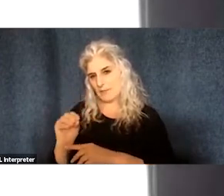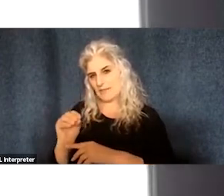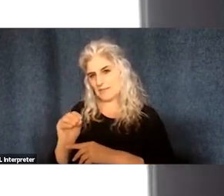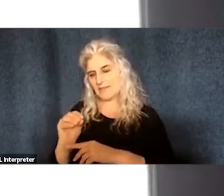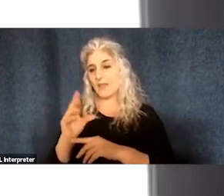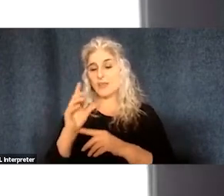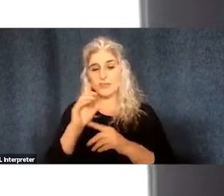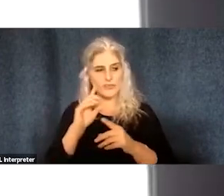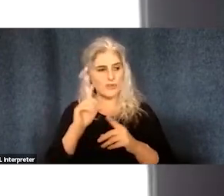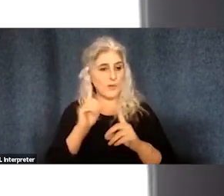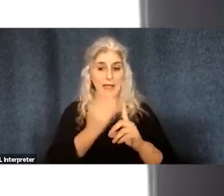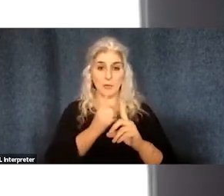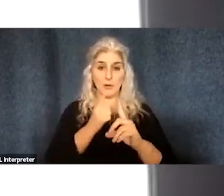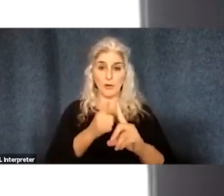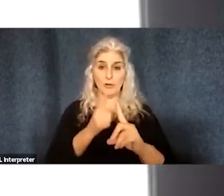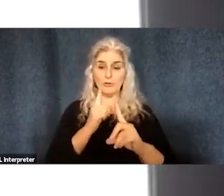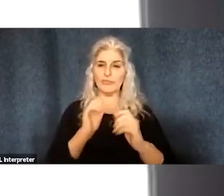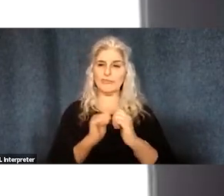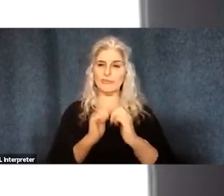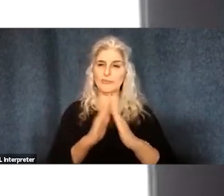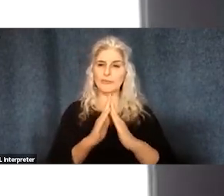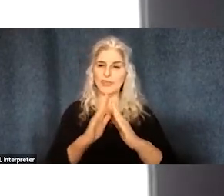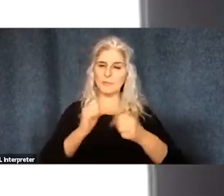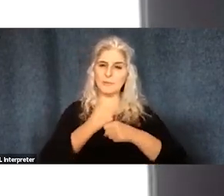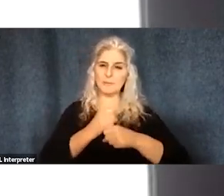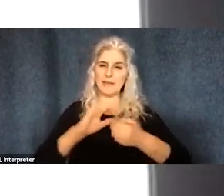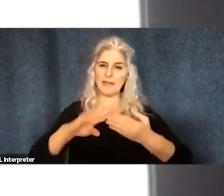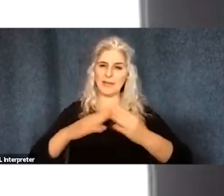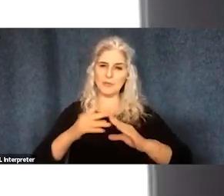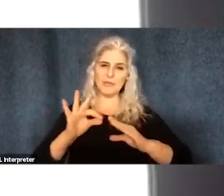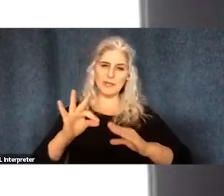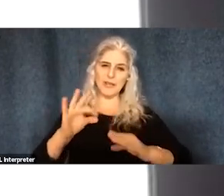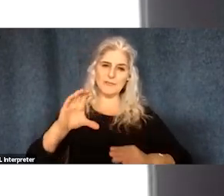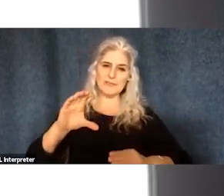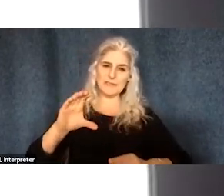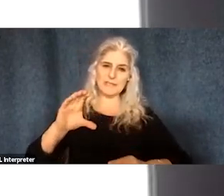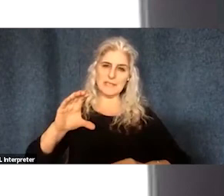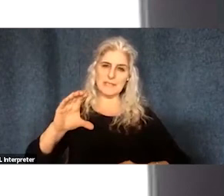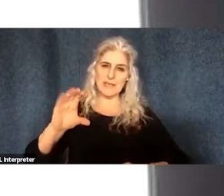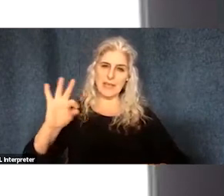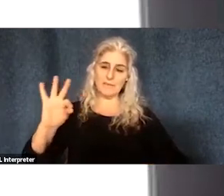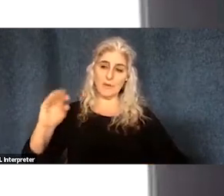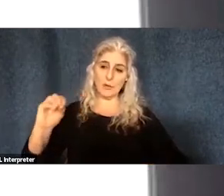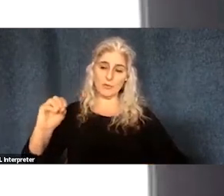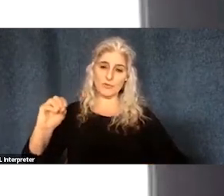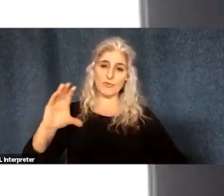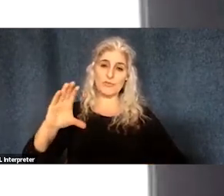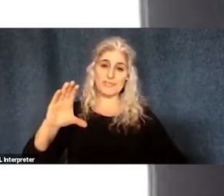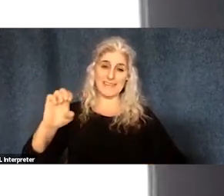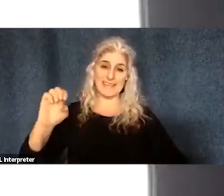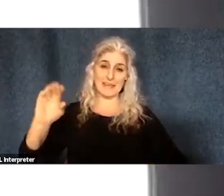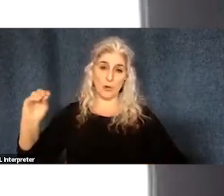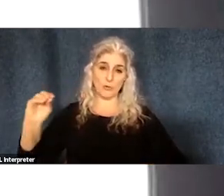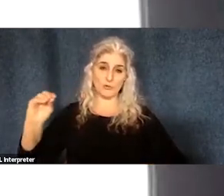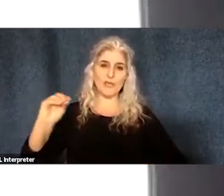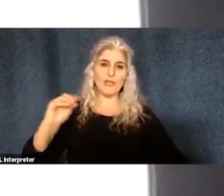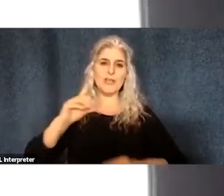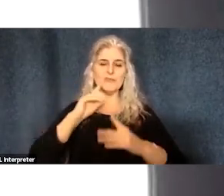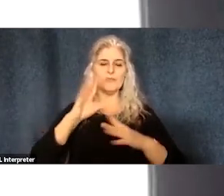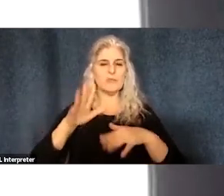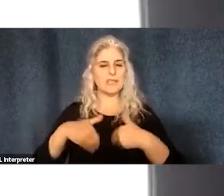a community of CEOs and to encourage them to have this diversity